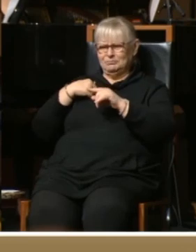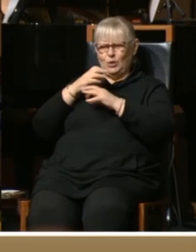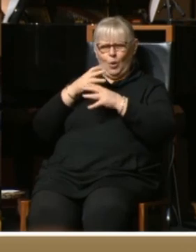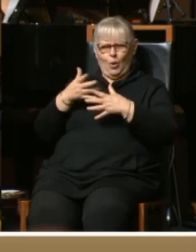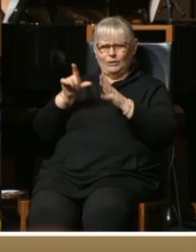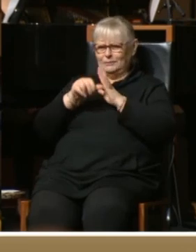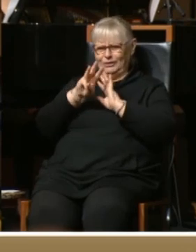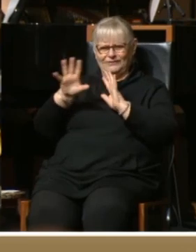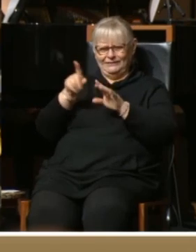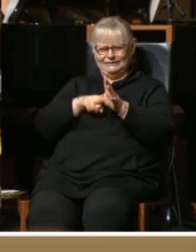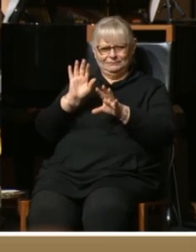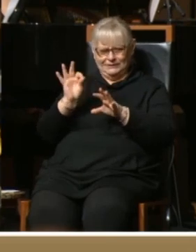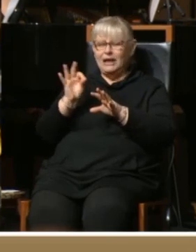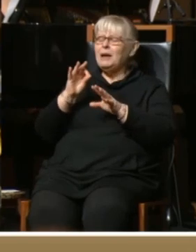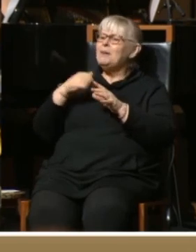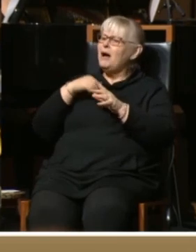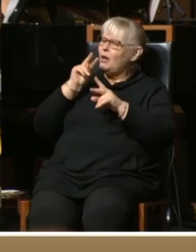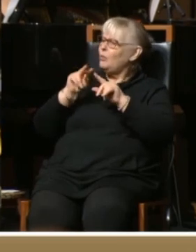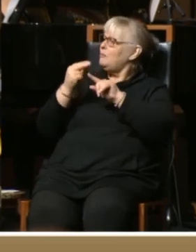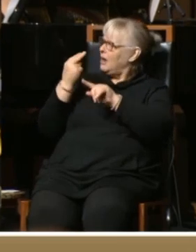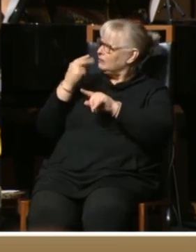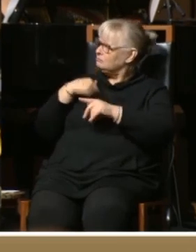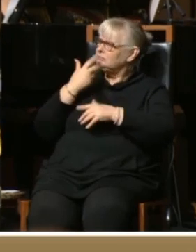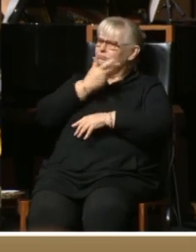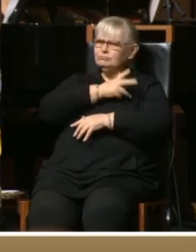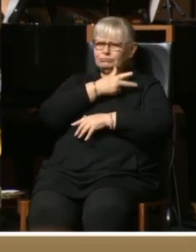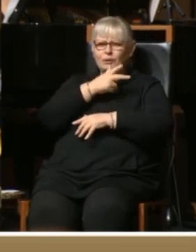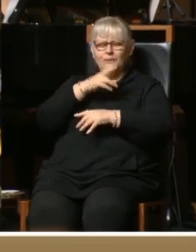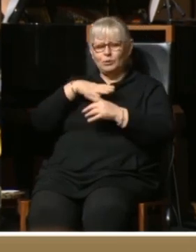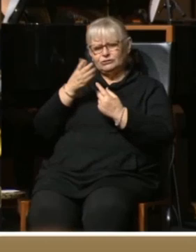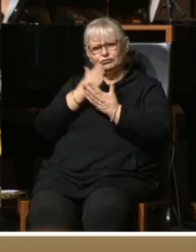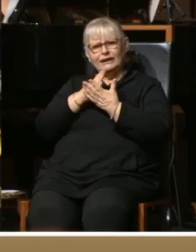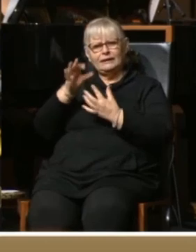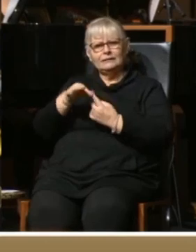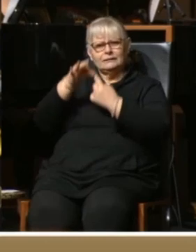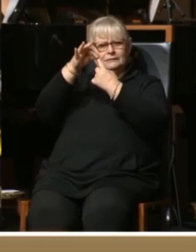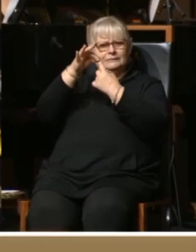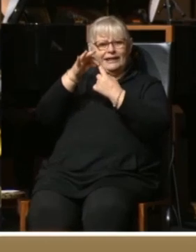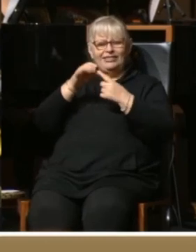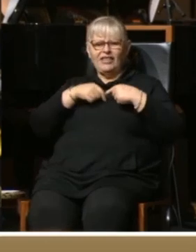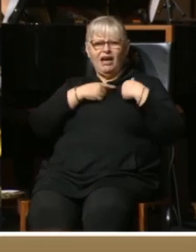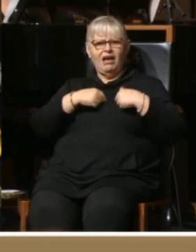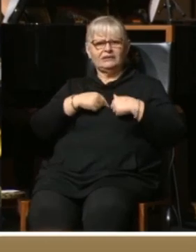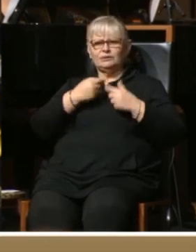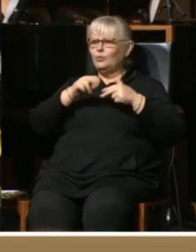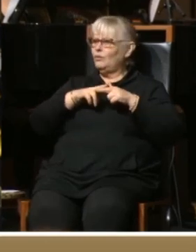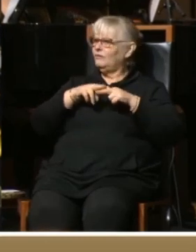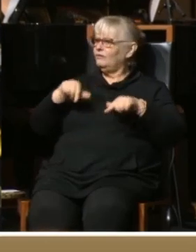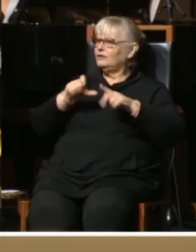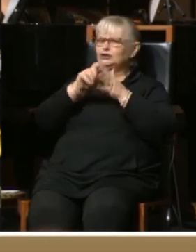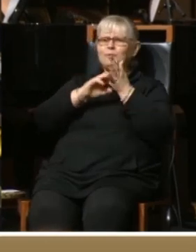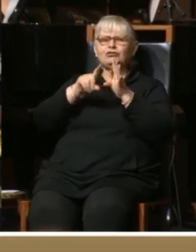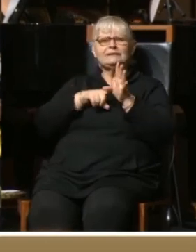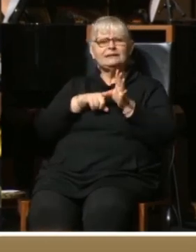Parliament House, I do so with a sense of pride. This is the pillar of our democracy, it's the heart of our democracy, and I feel